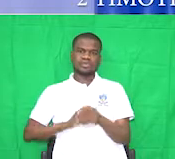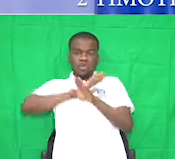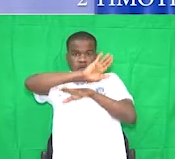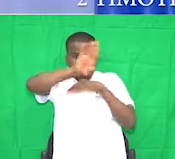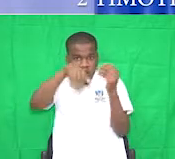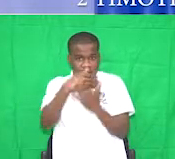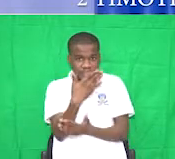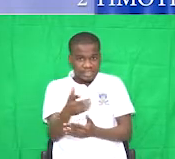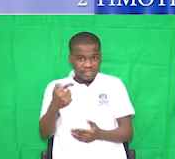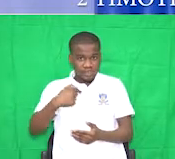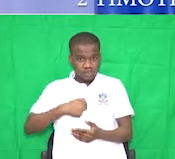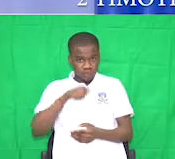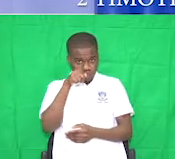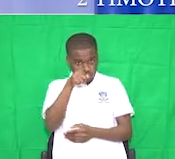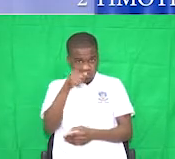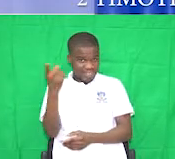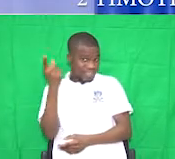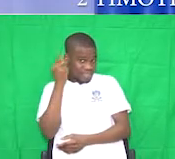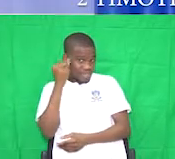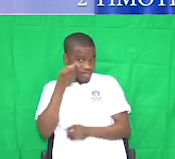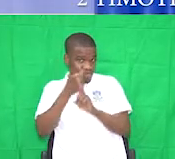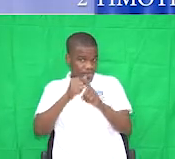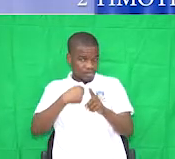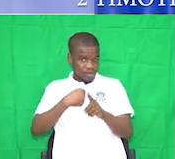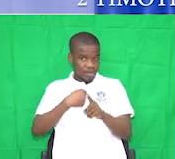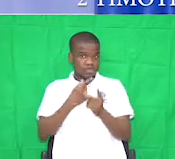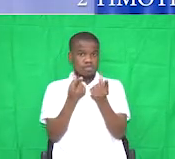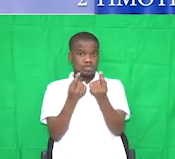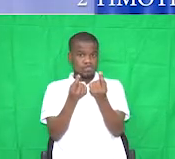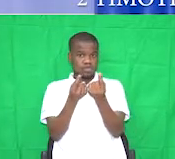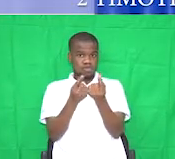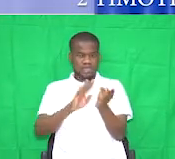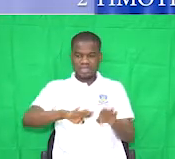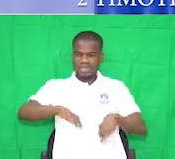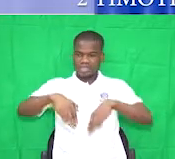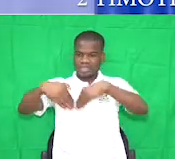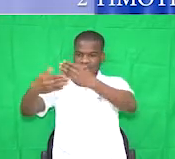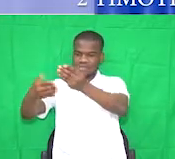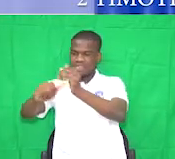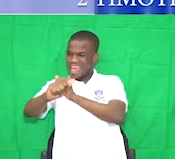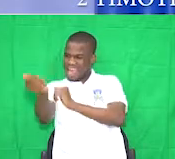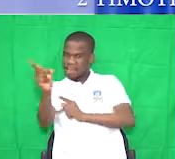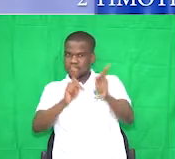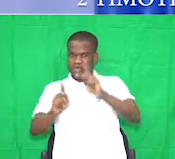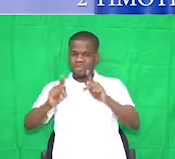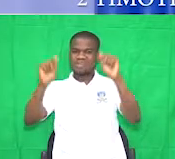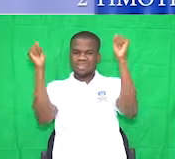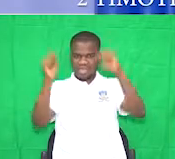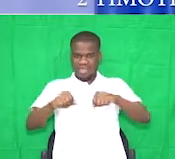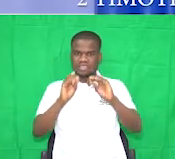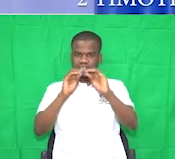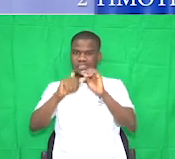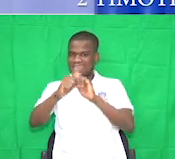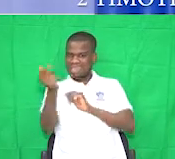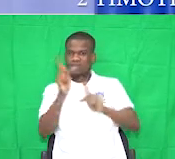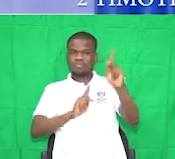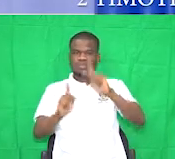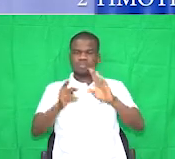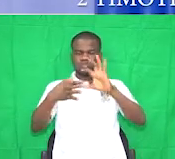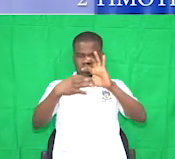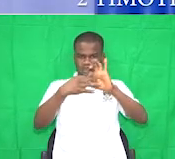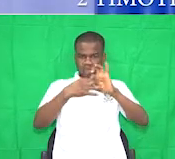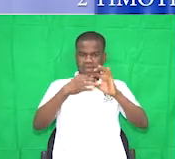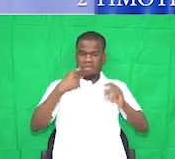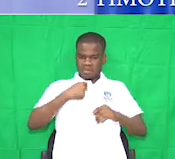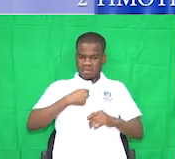what you have heard from me in the presence of many witnesses, entrust to faithful people who will be able to teach others. But join me